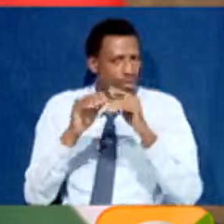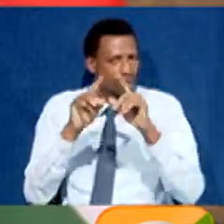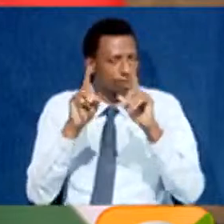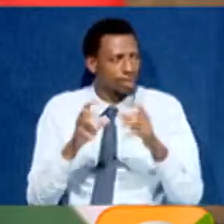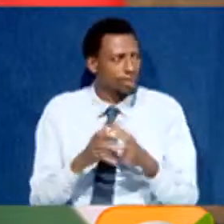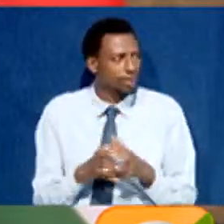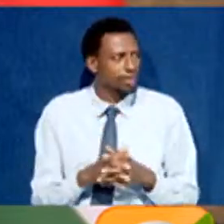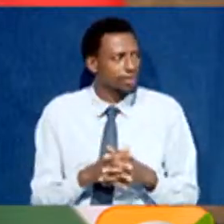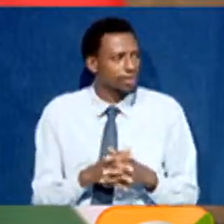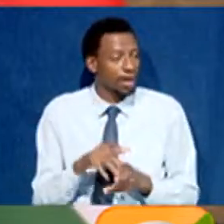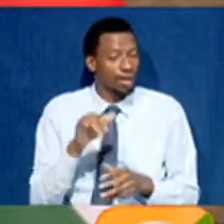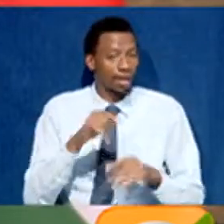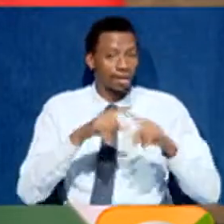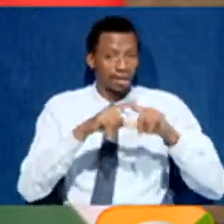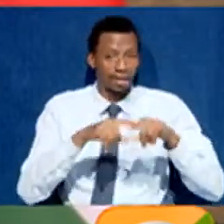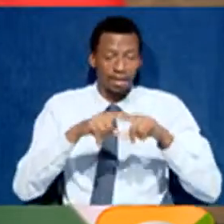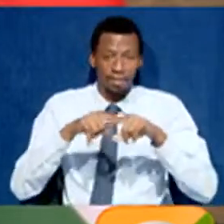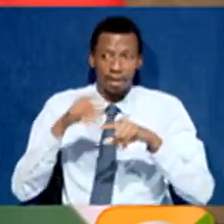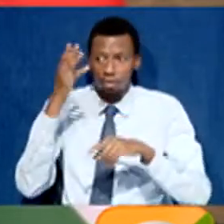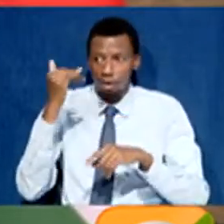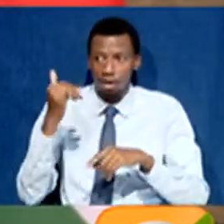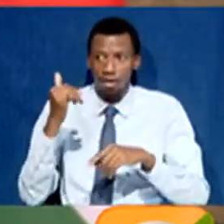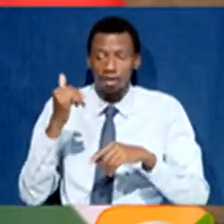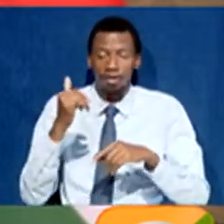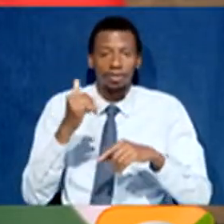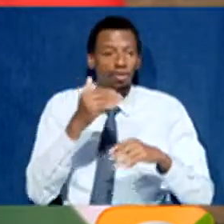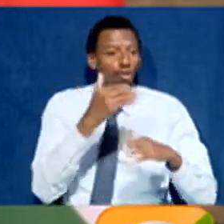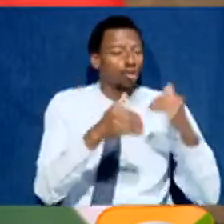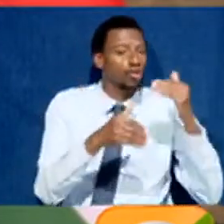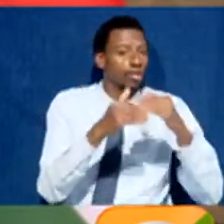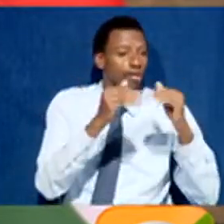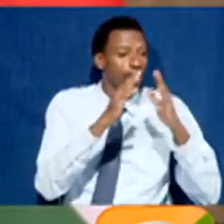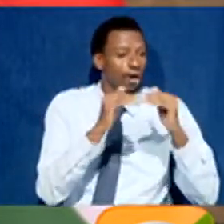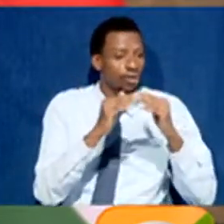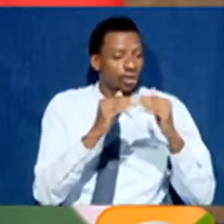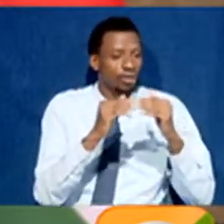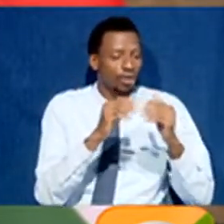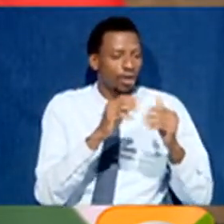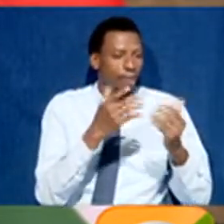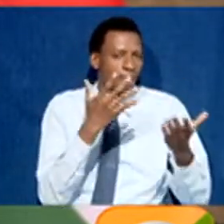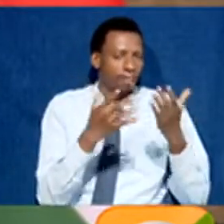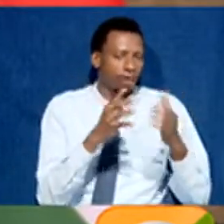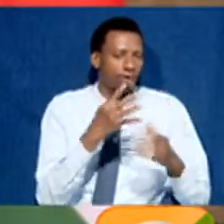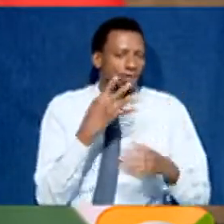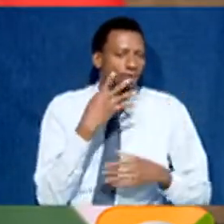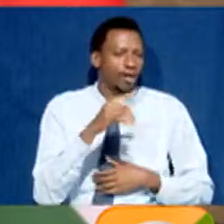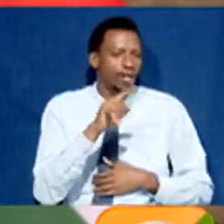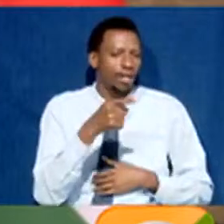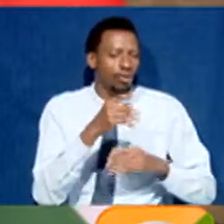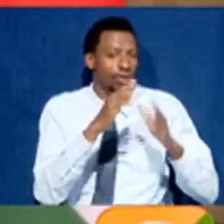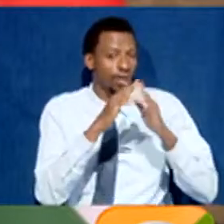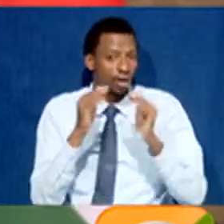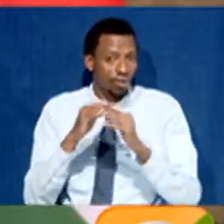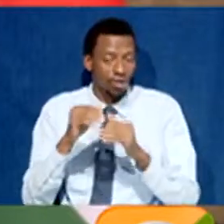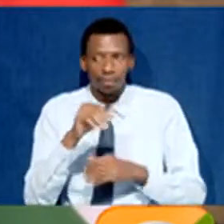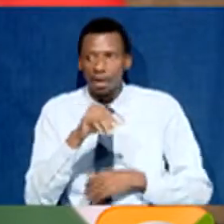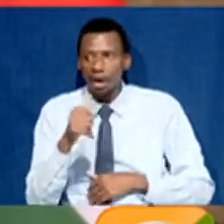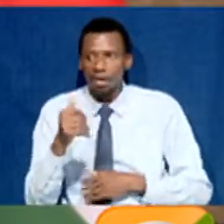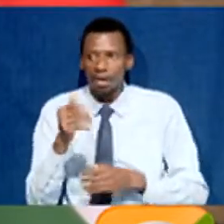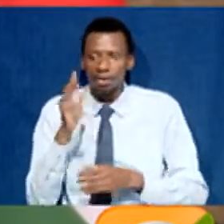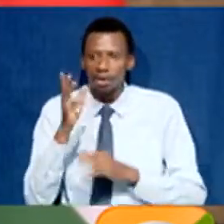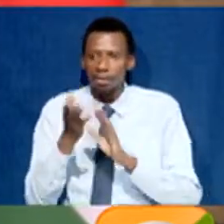It will depend, because we are constructing houses of between 400,000 per house. Others will be 1